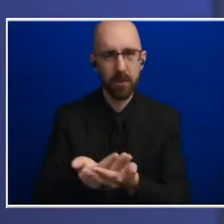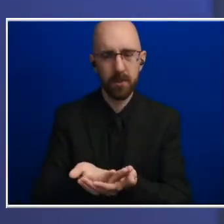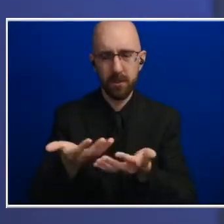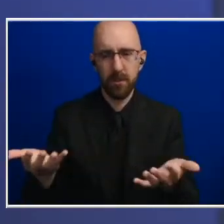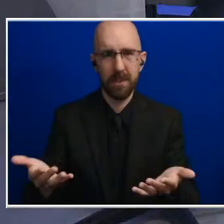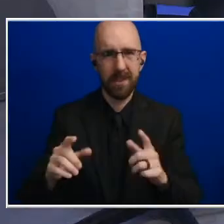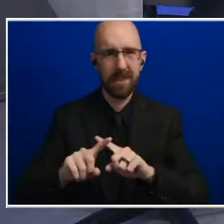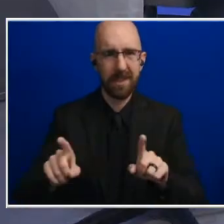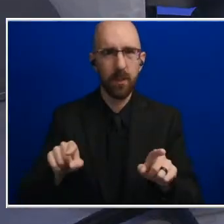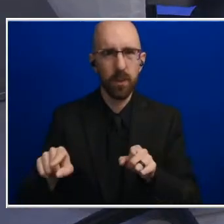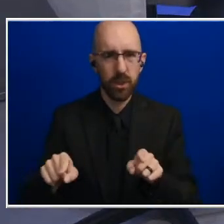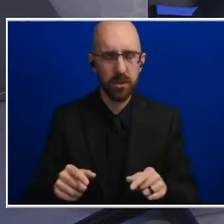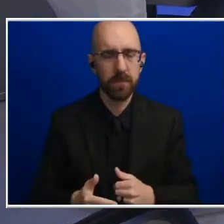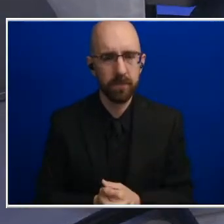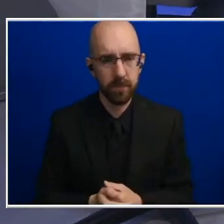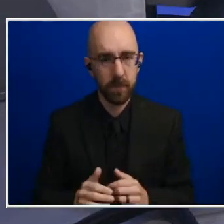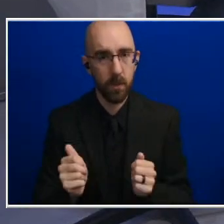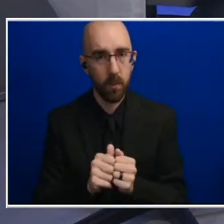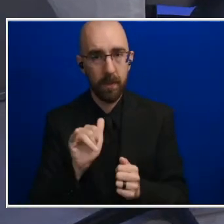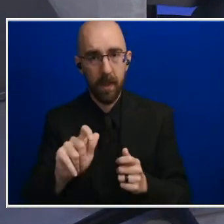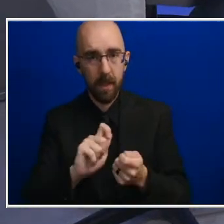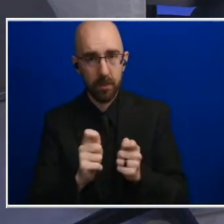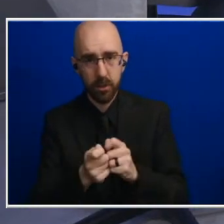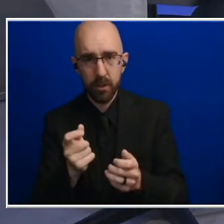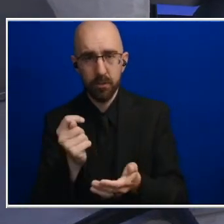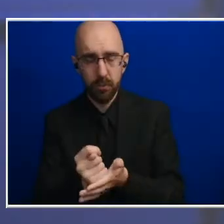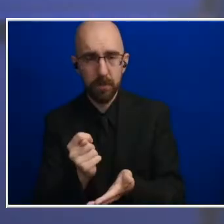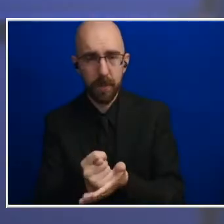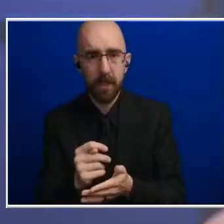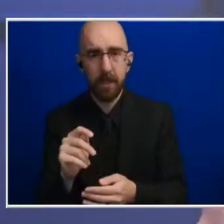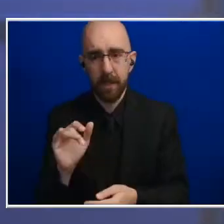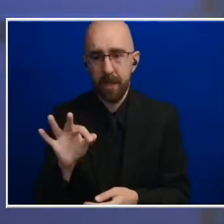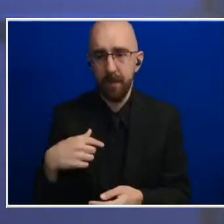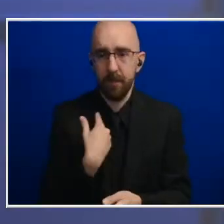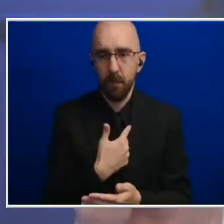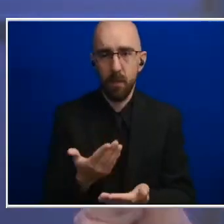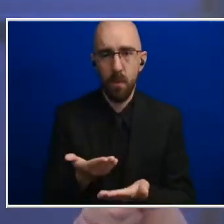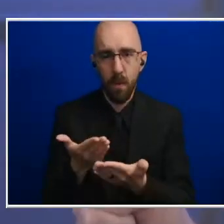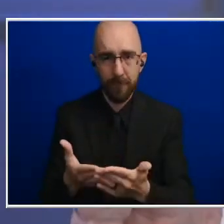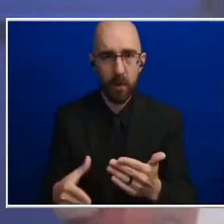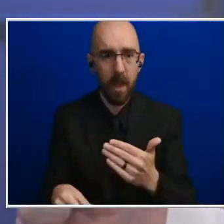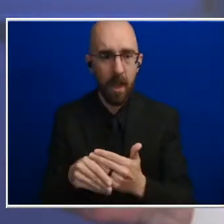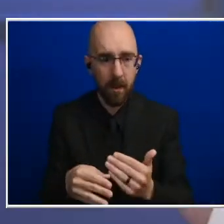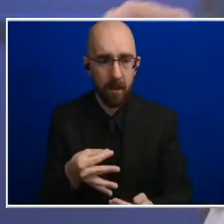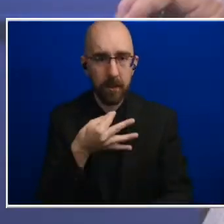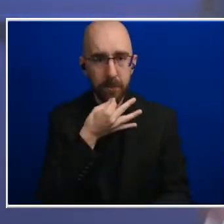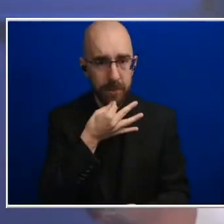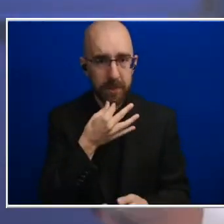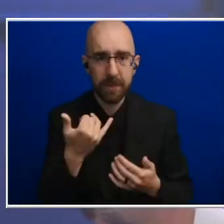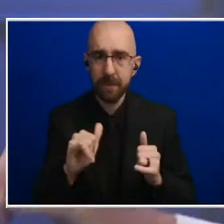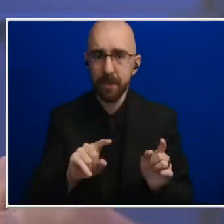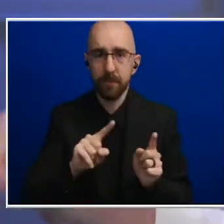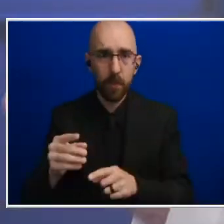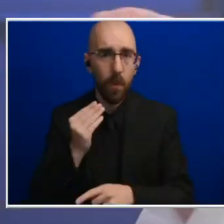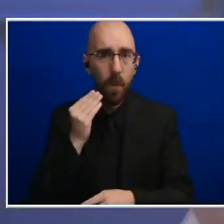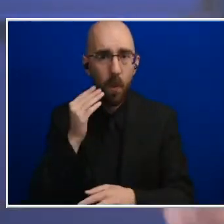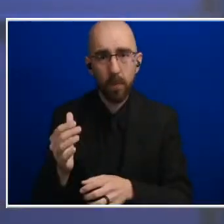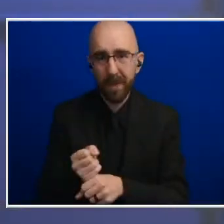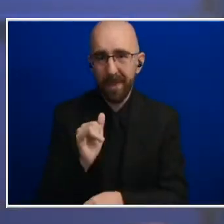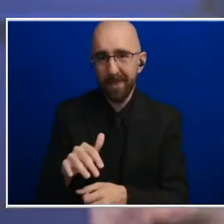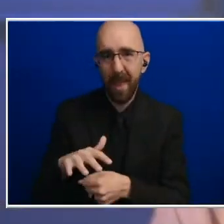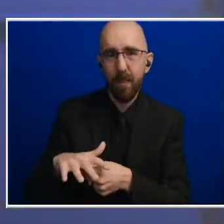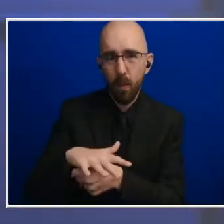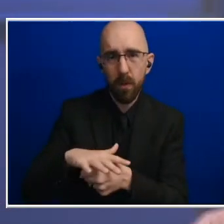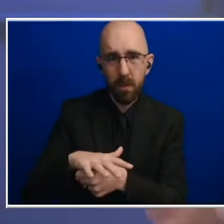And even with that change in treatment, if we offer added expertise, they can still go home and get some of that locally. Just